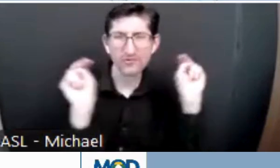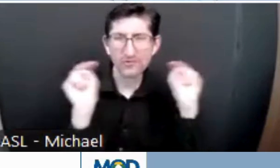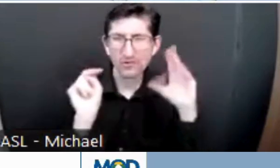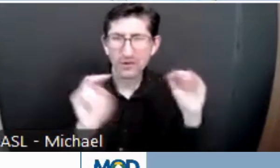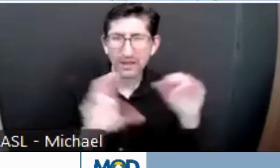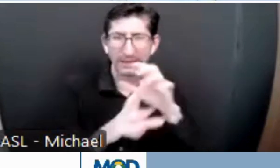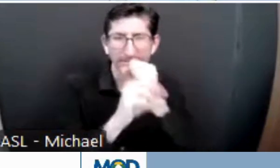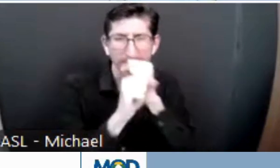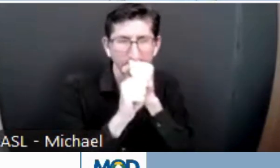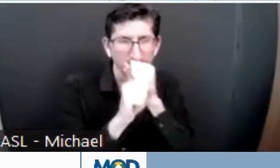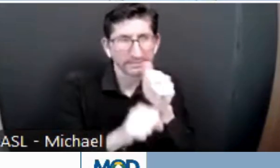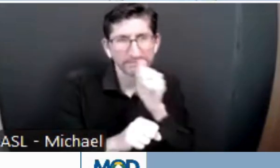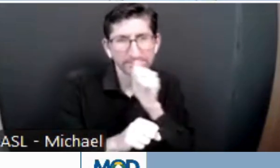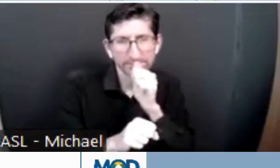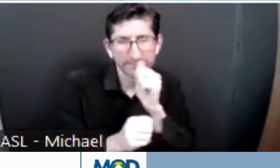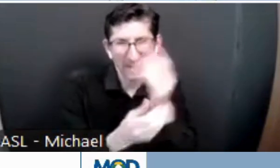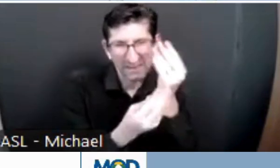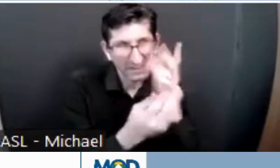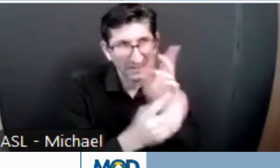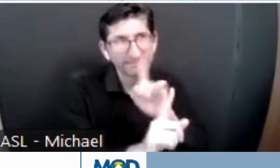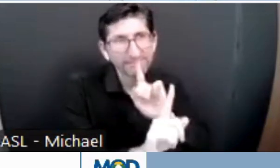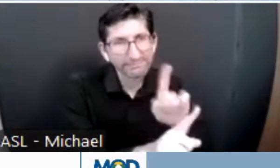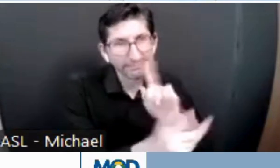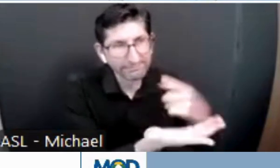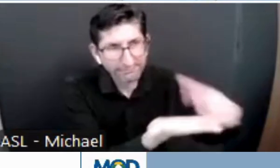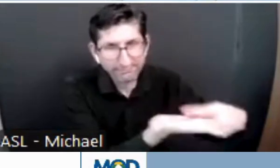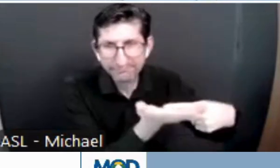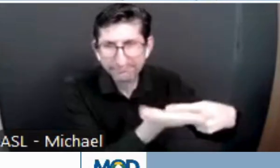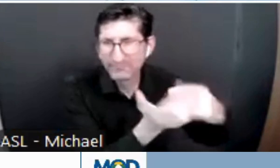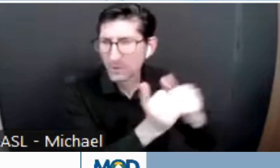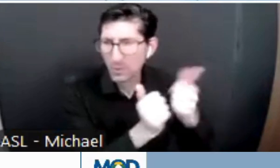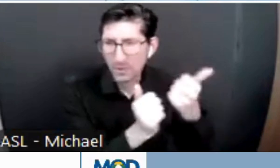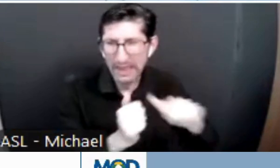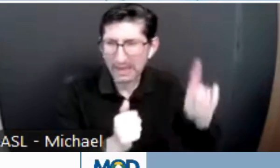us. So those